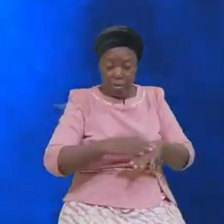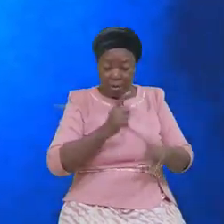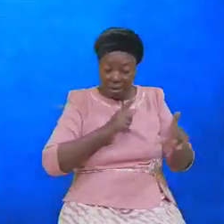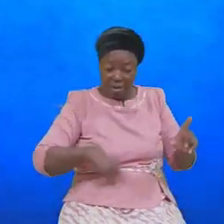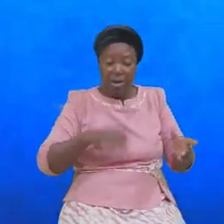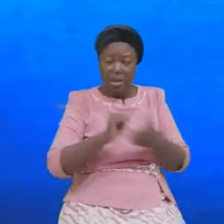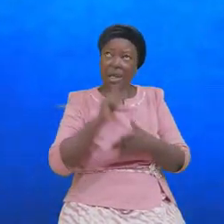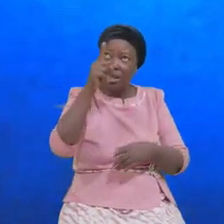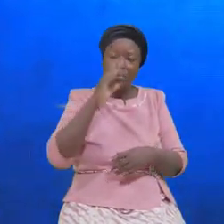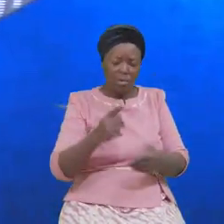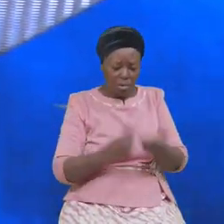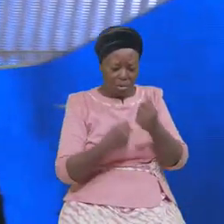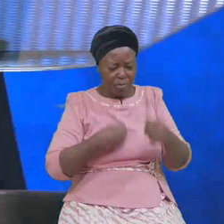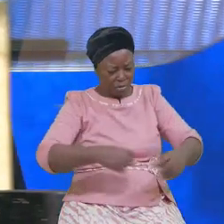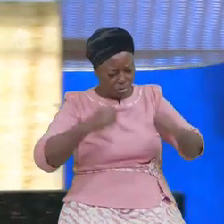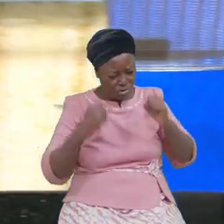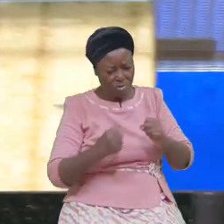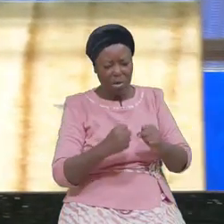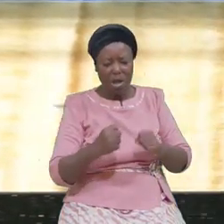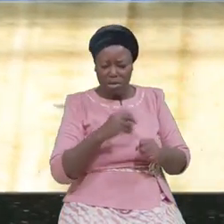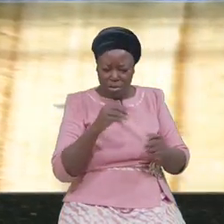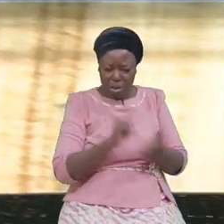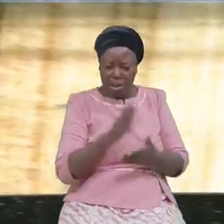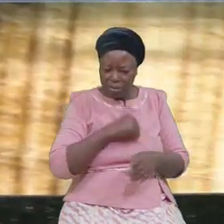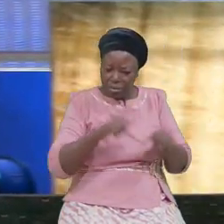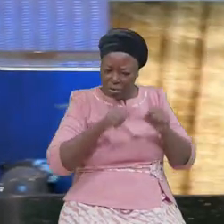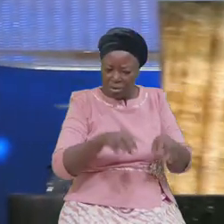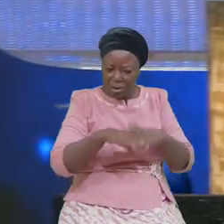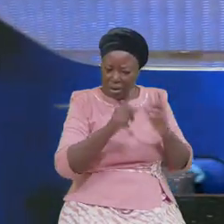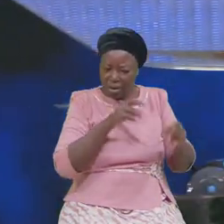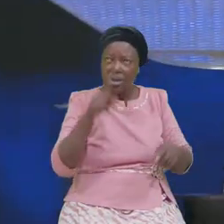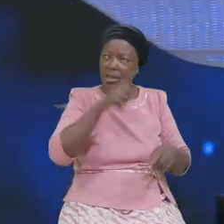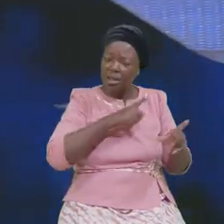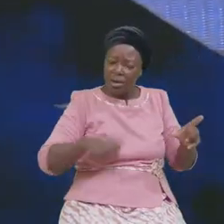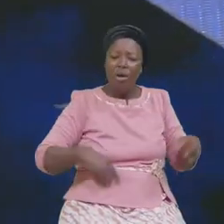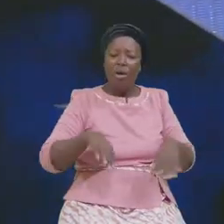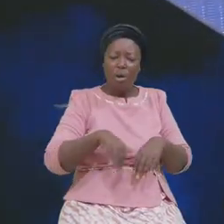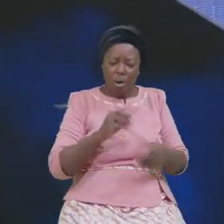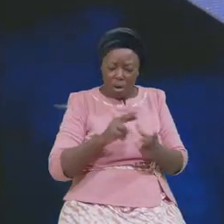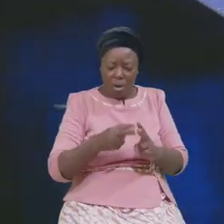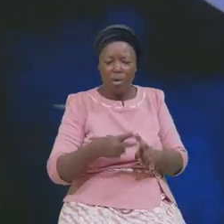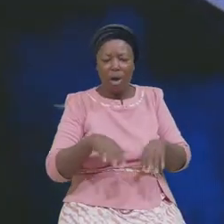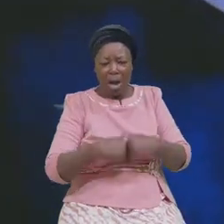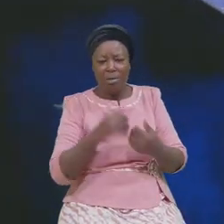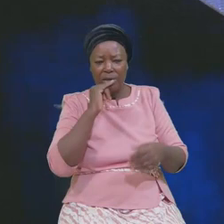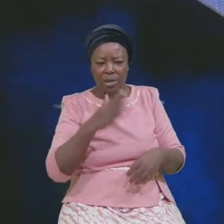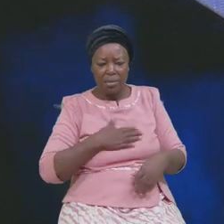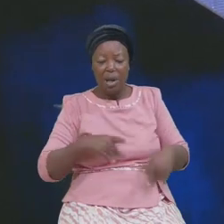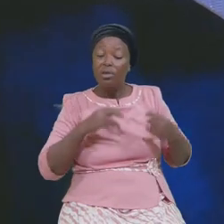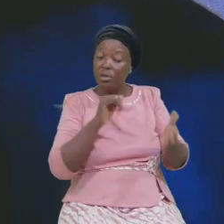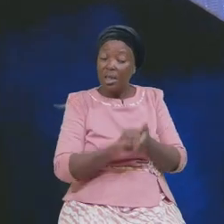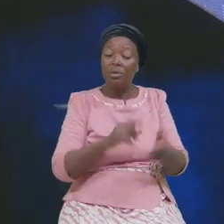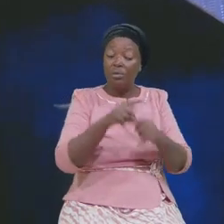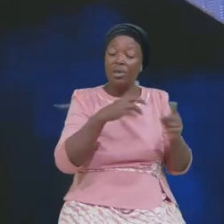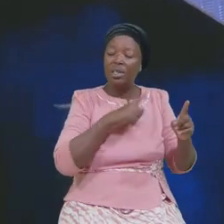will hold you firm and steadfast and steady, and he will hold you steadfast in the Lord, so that when the Lord shall